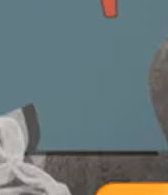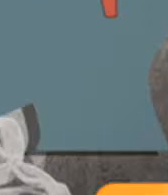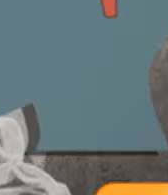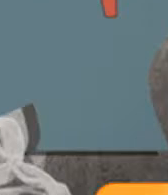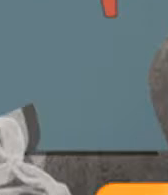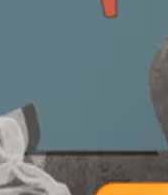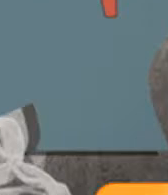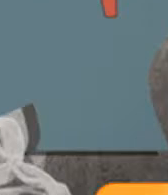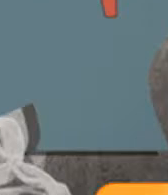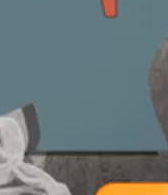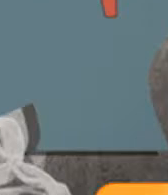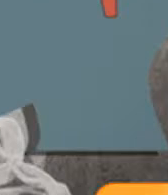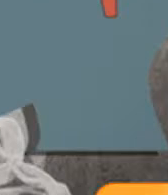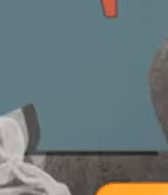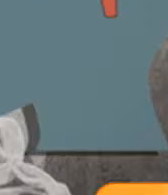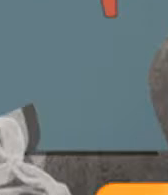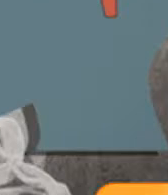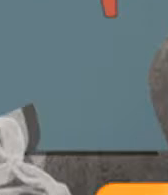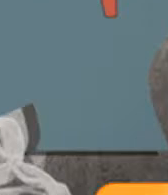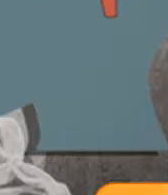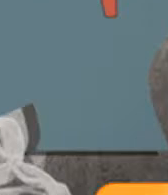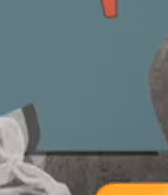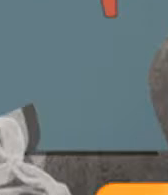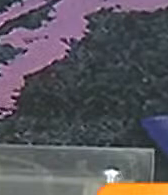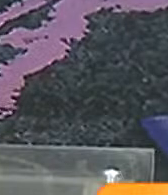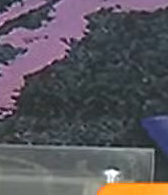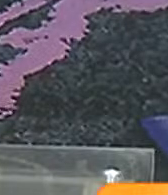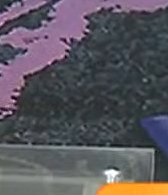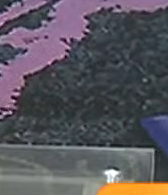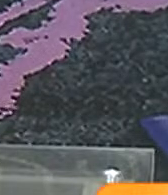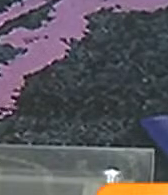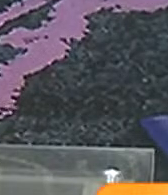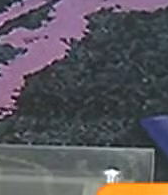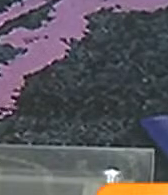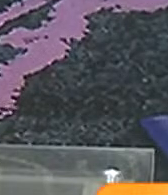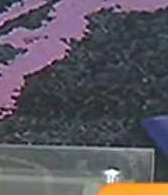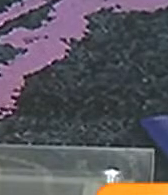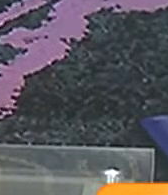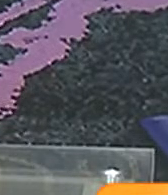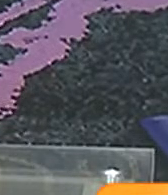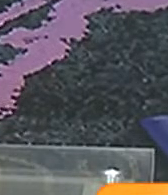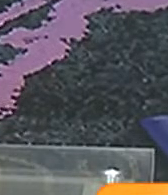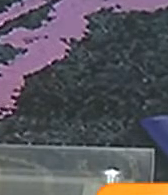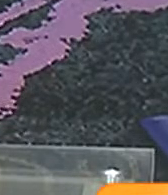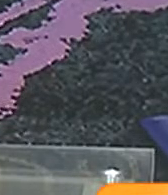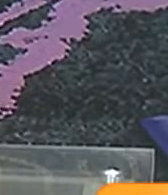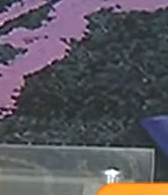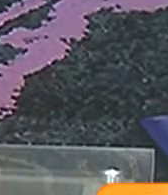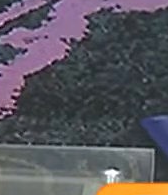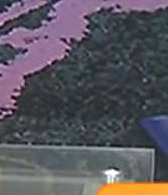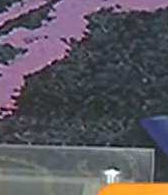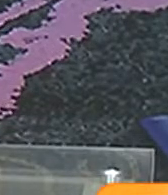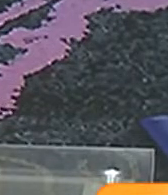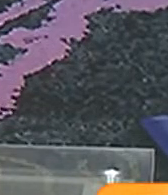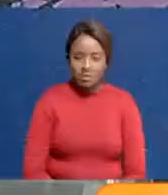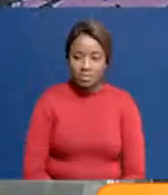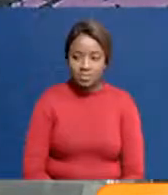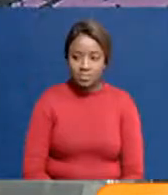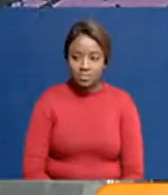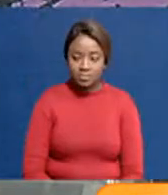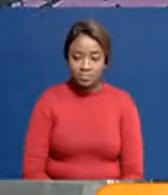completely overcome. And of course, as we commemorate Autism Awareness Month this month, we met up